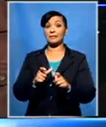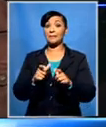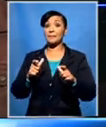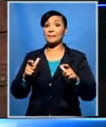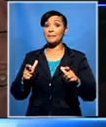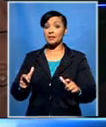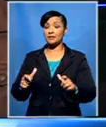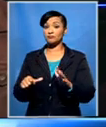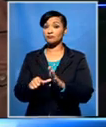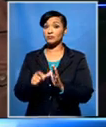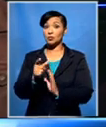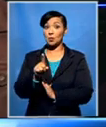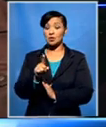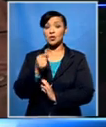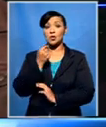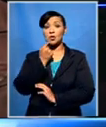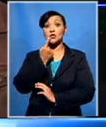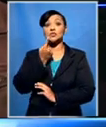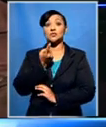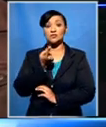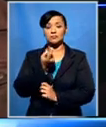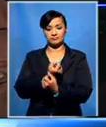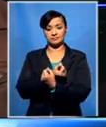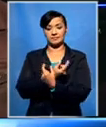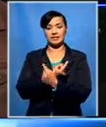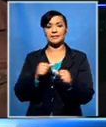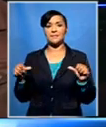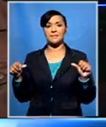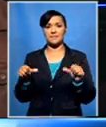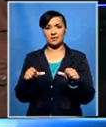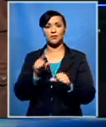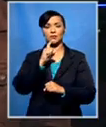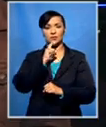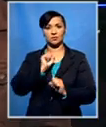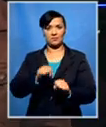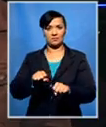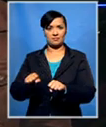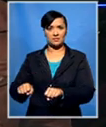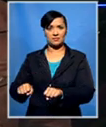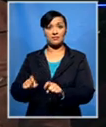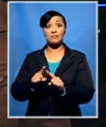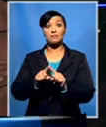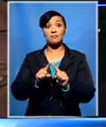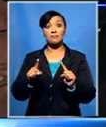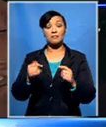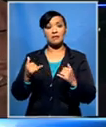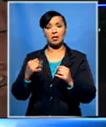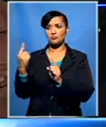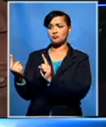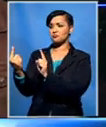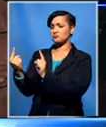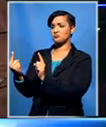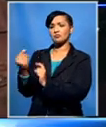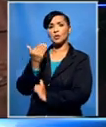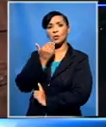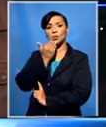the taxis will start their engines again and be on the roads operating again. But to speak more about